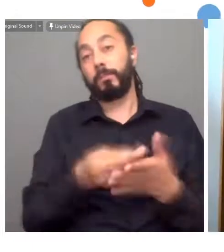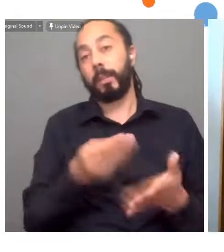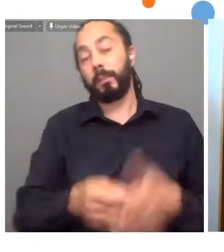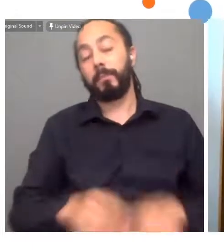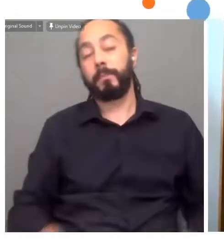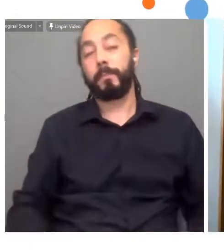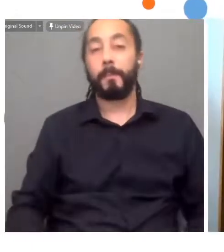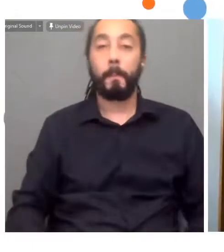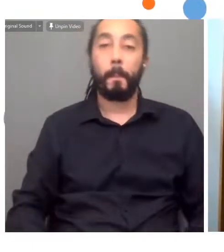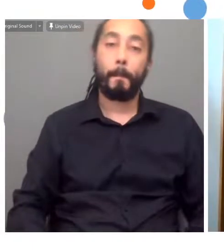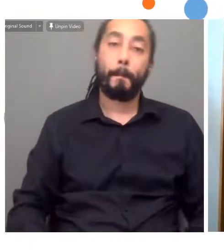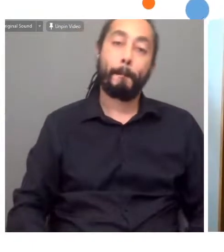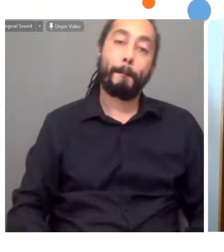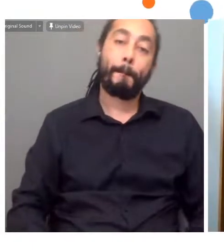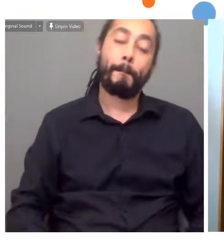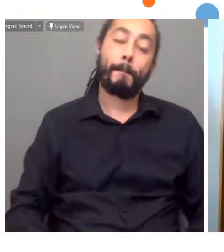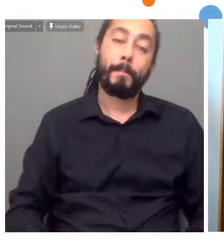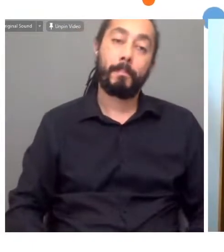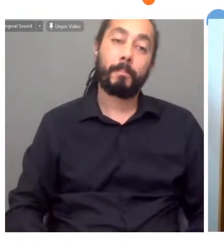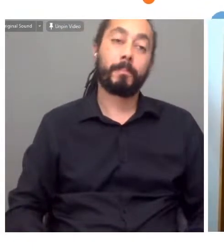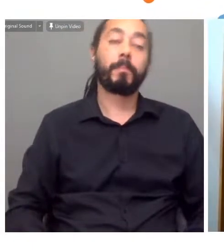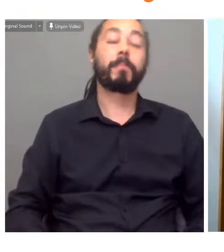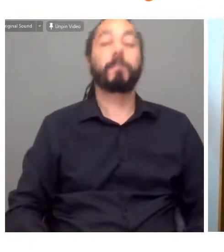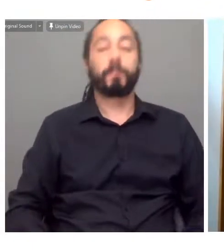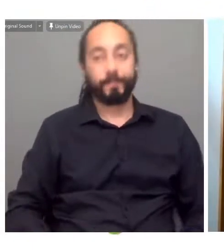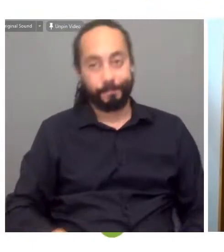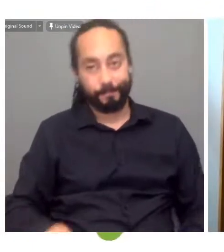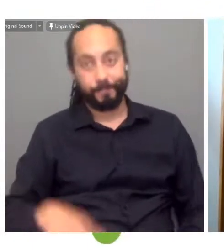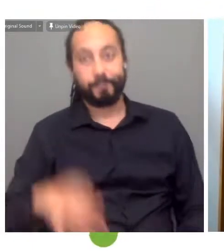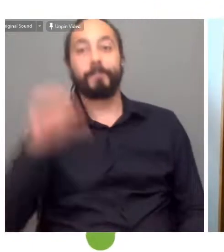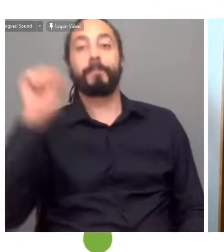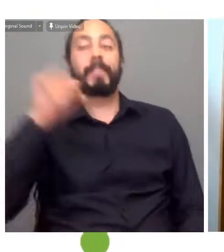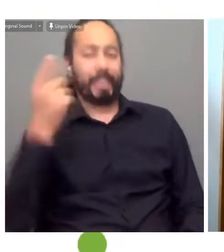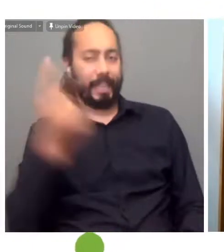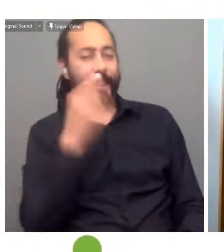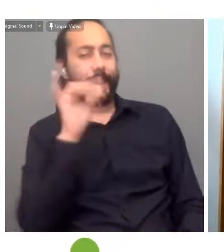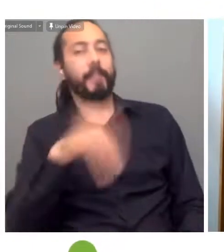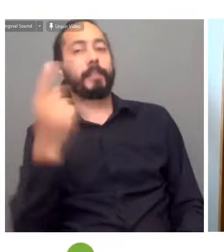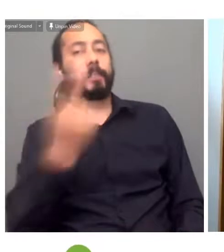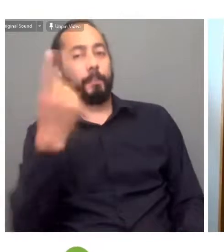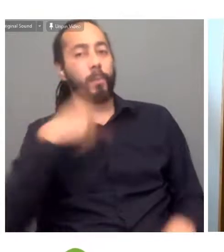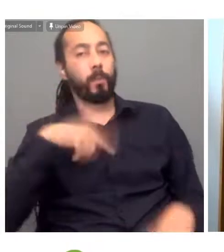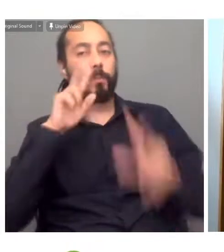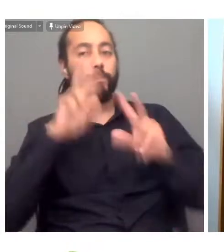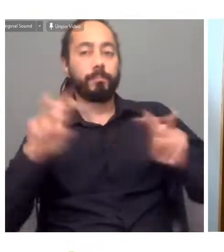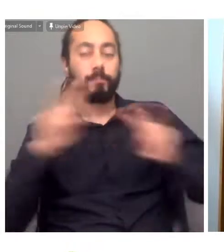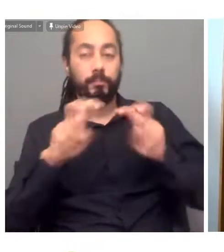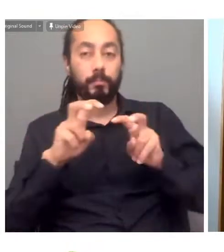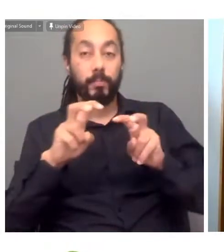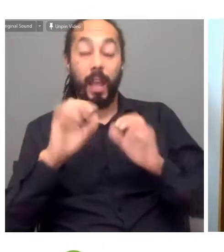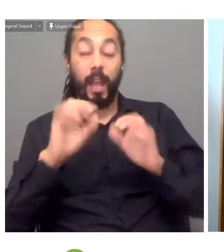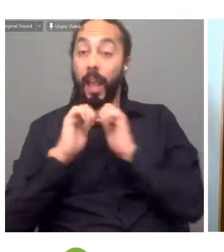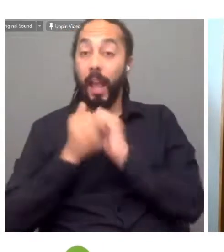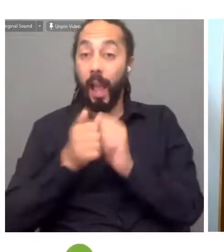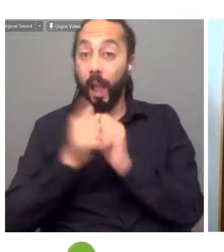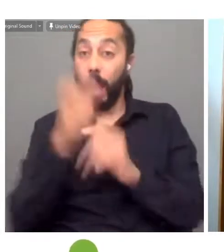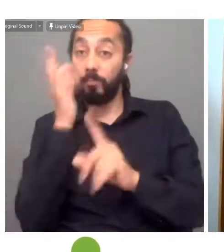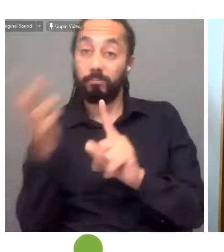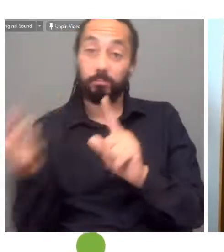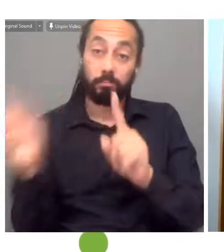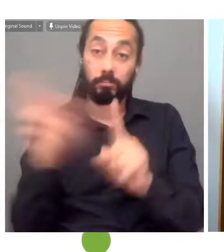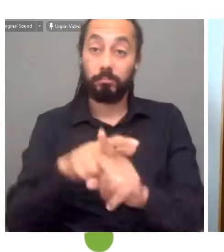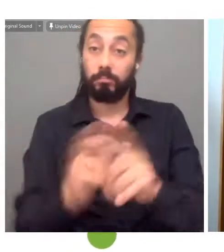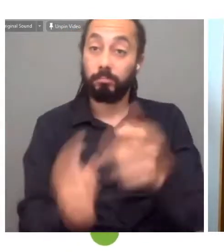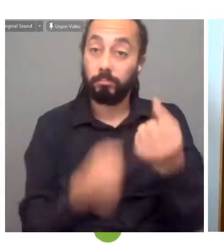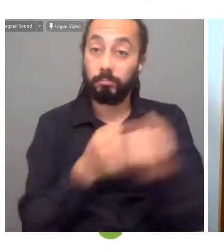Certainly something we're looking at. What exact mechanism will we try and put forward I don't know